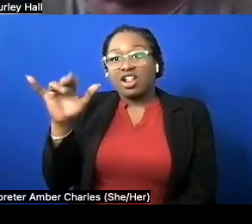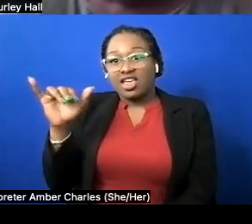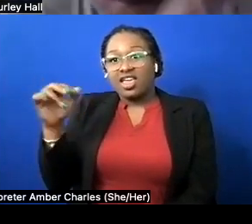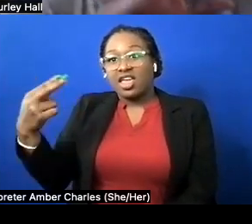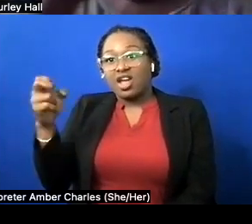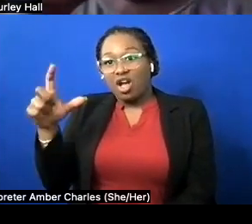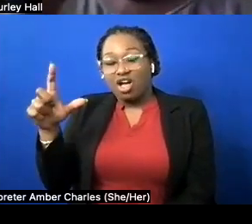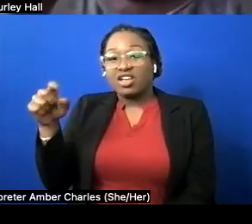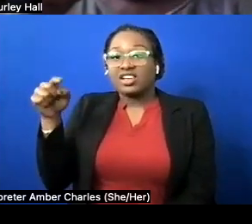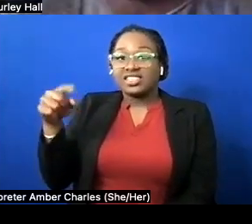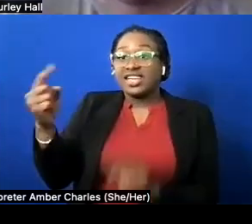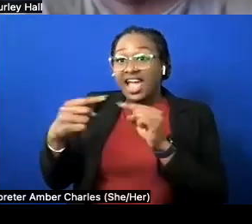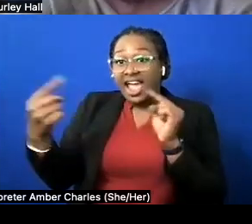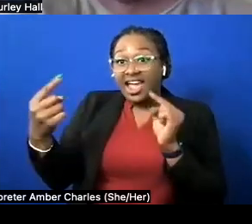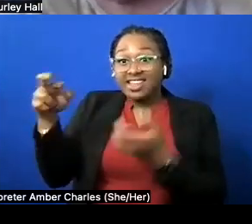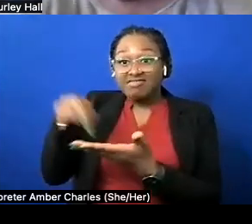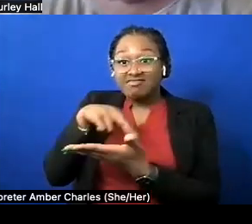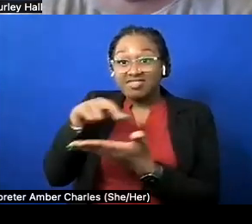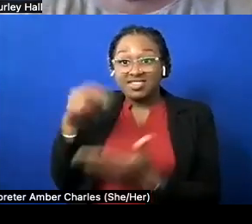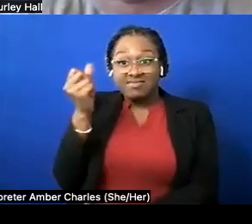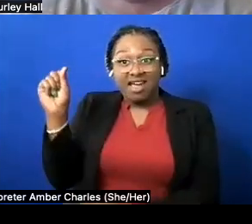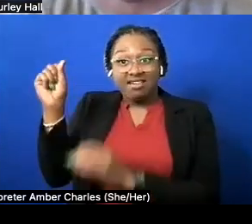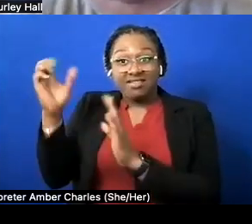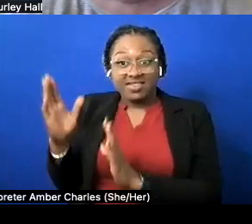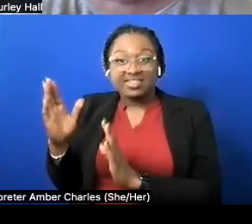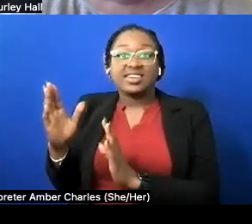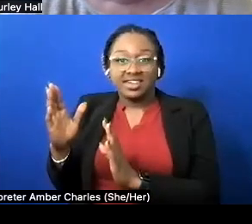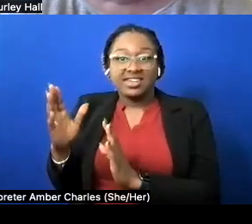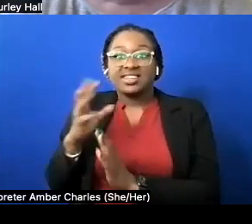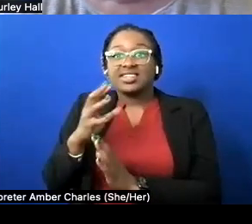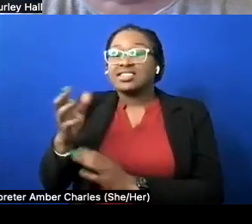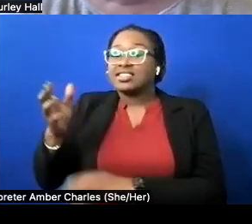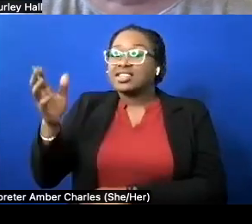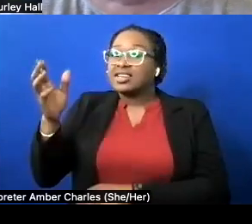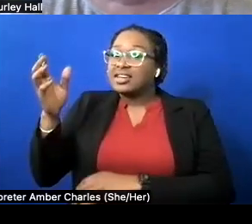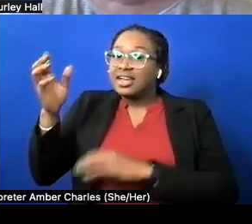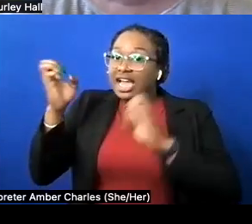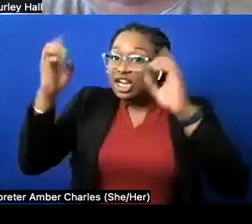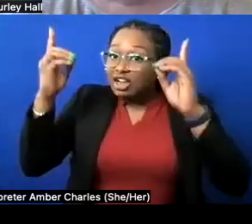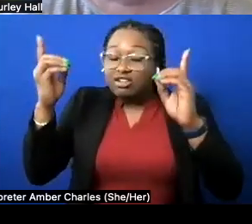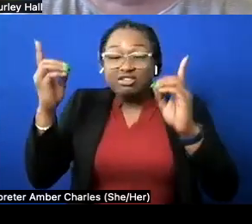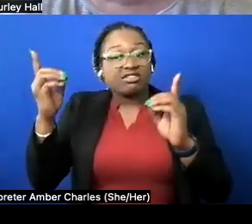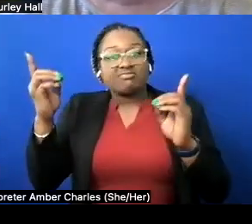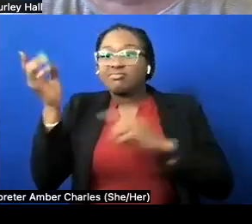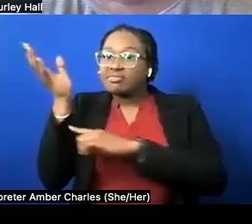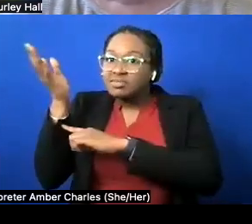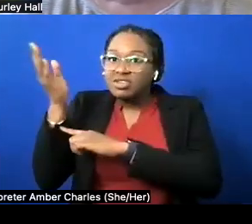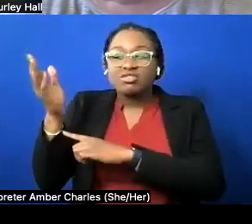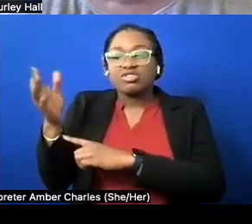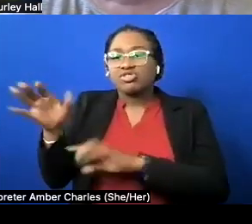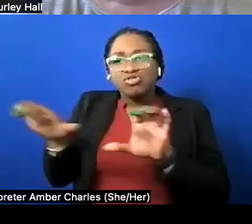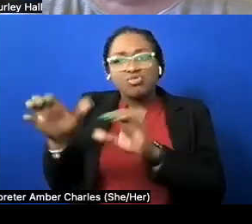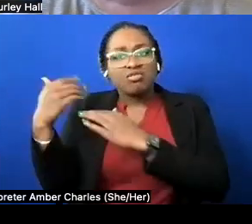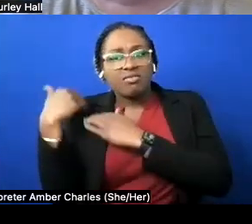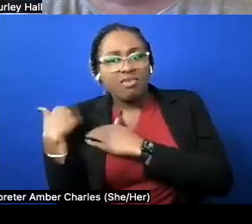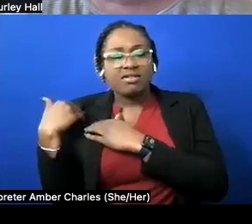She is an anti-racism activist, educator, and in-demand speaker. Firmly committed to doing her part to eliminate racism, she is the founder